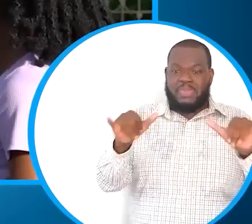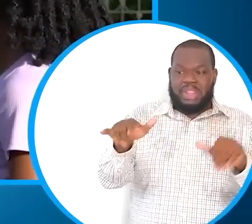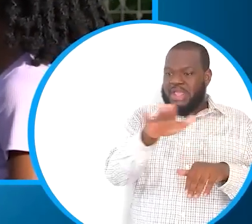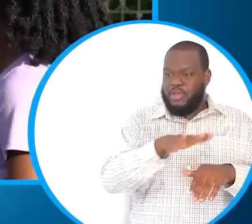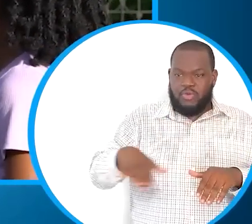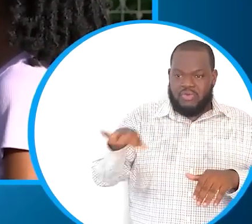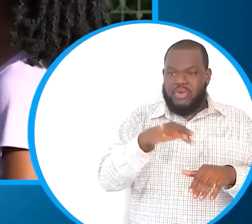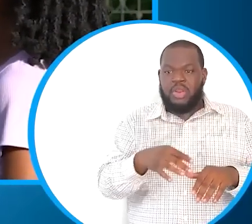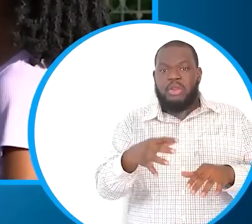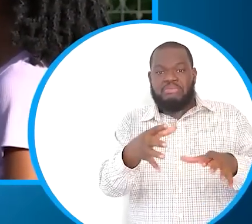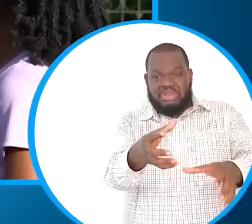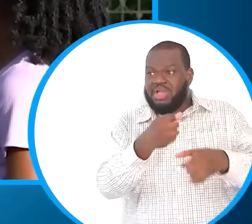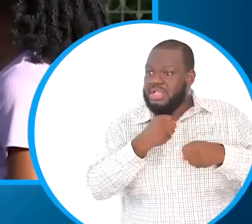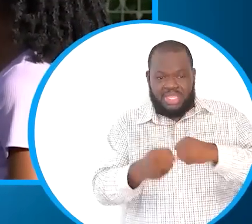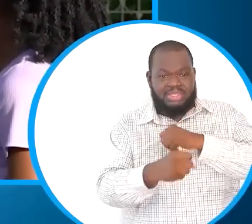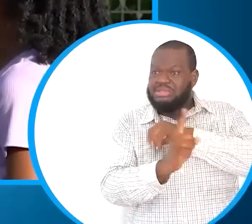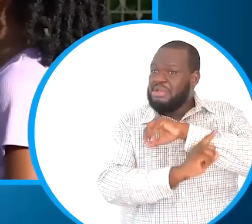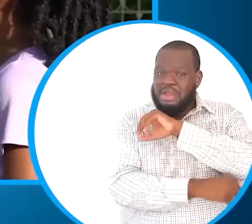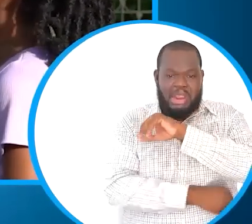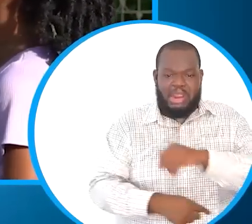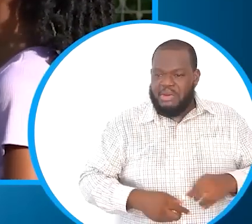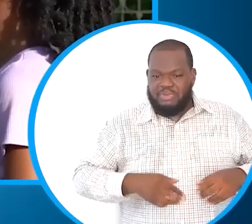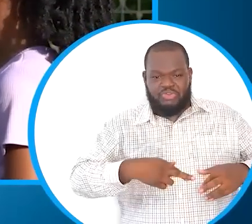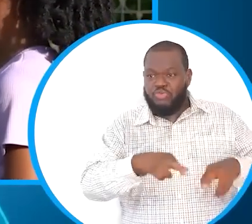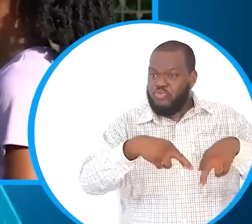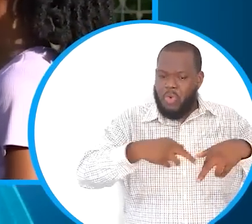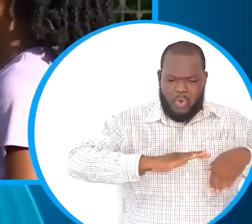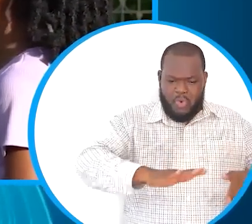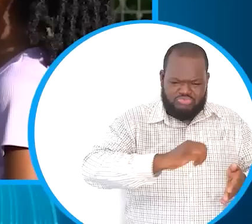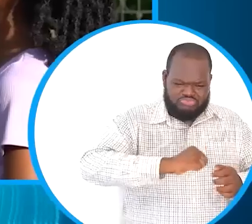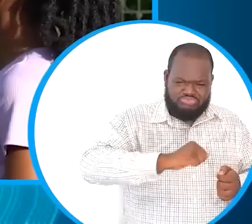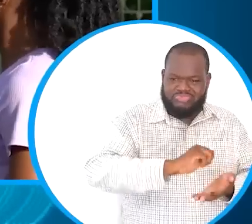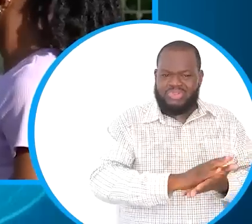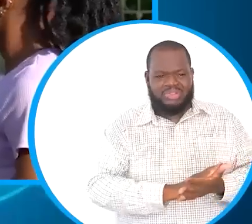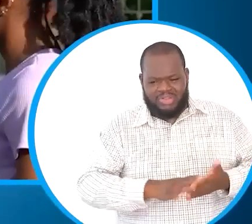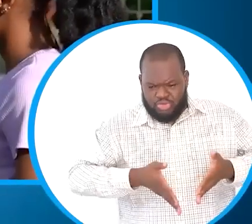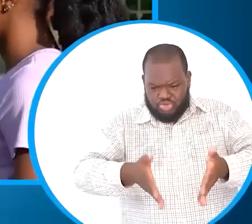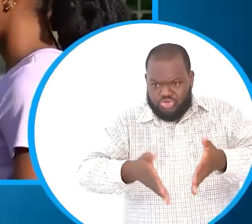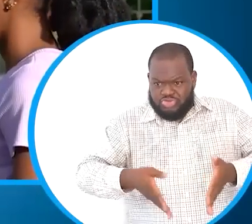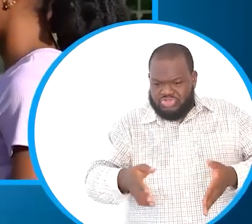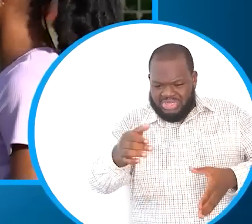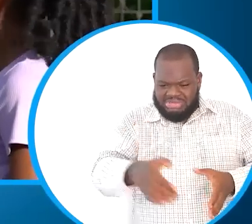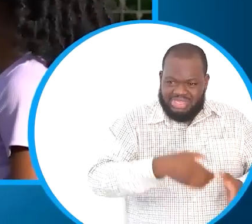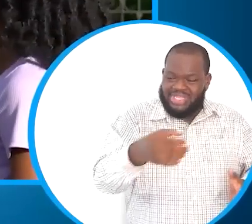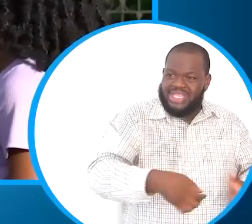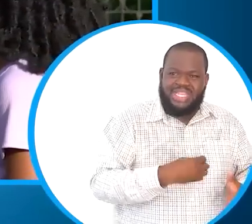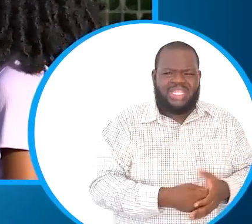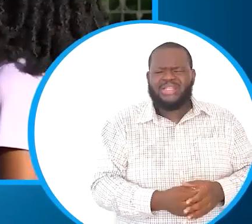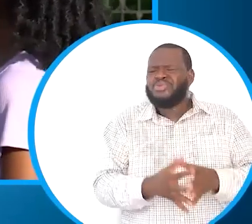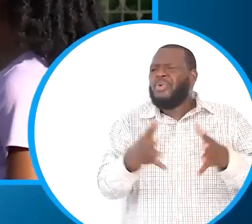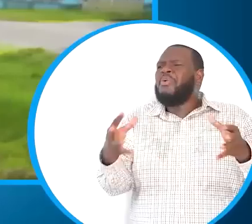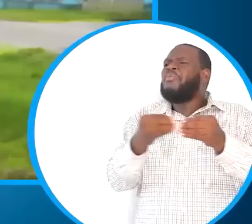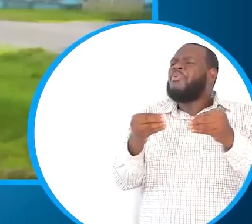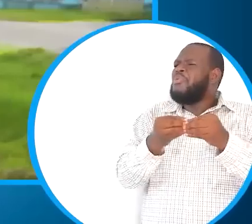the playgrounds. For collecting the garbage, maintenance of the streets, cleaning of the drains and the carpets, and so